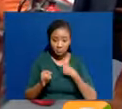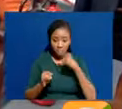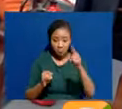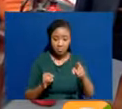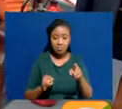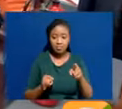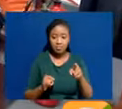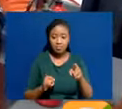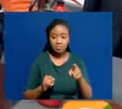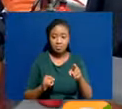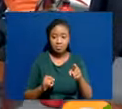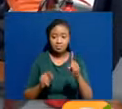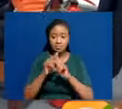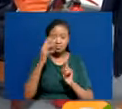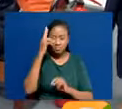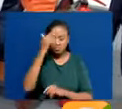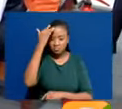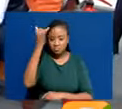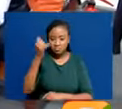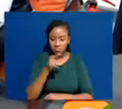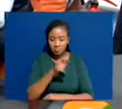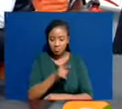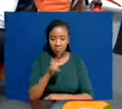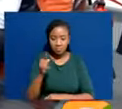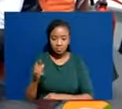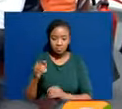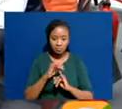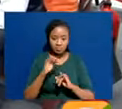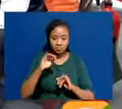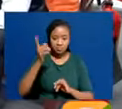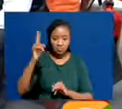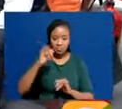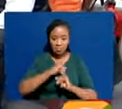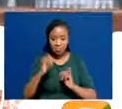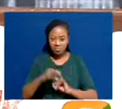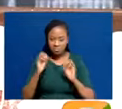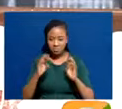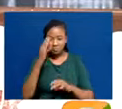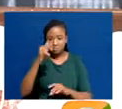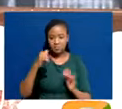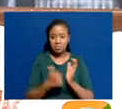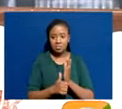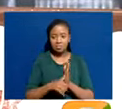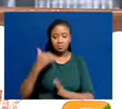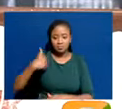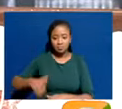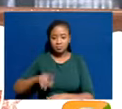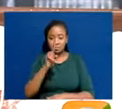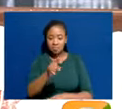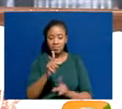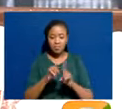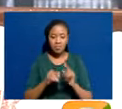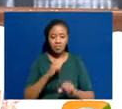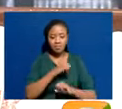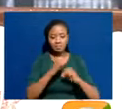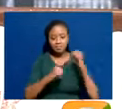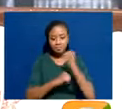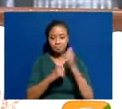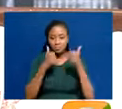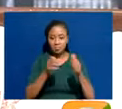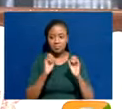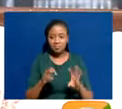not been cleaned for a long time is because of the human resource, the capacity of the people doing it, and the infrastructure, to get it done. So people are like, okay,